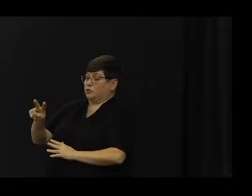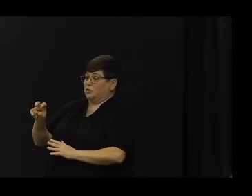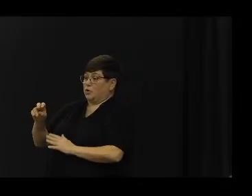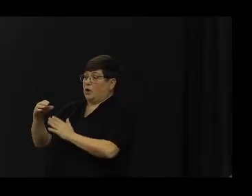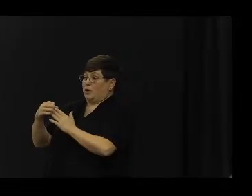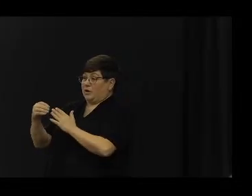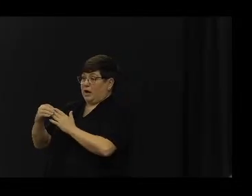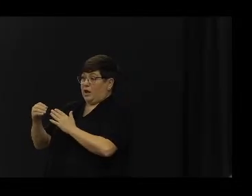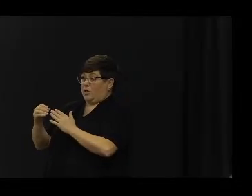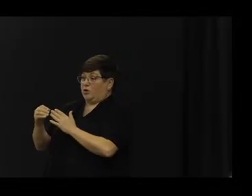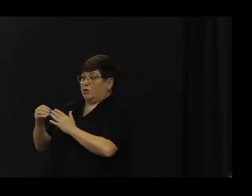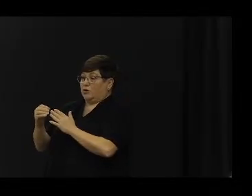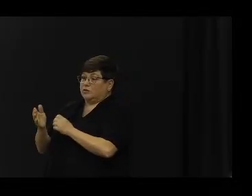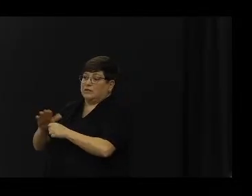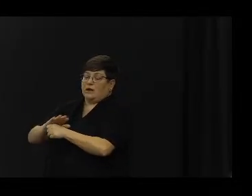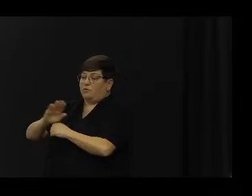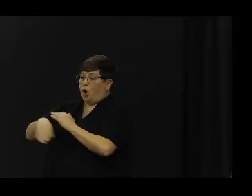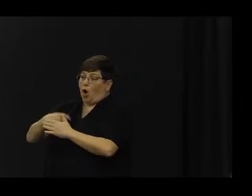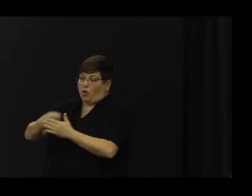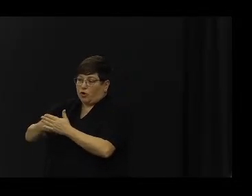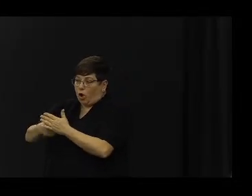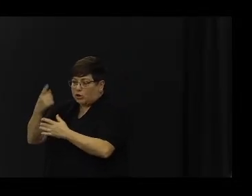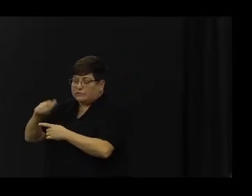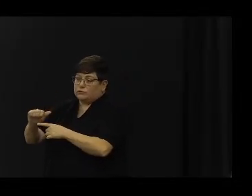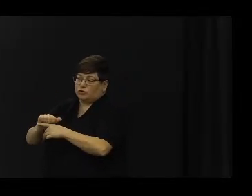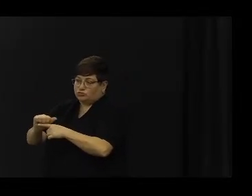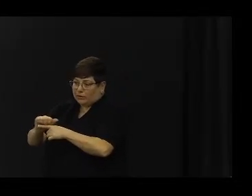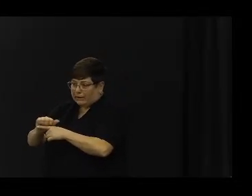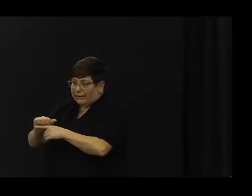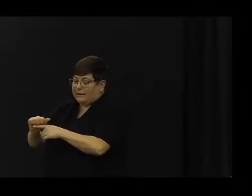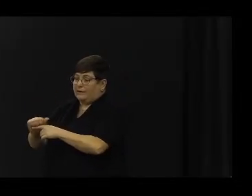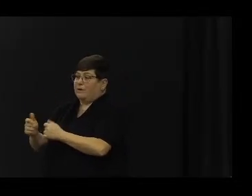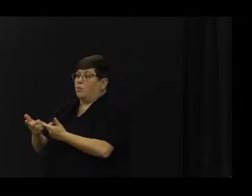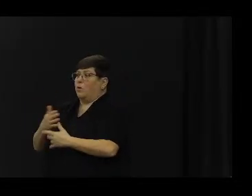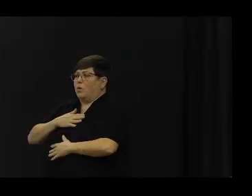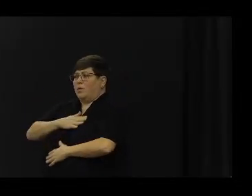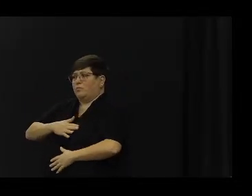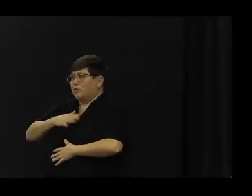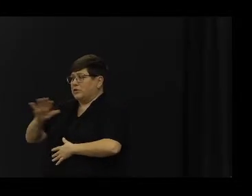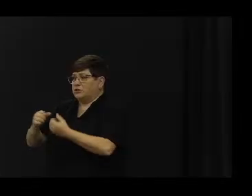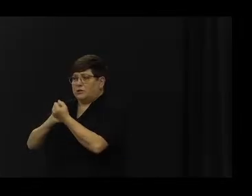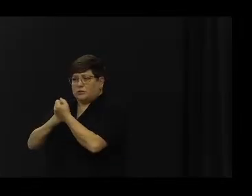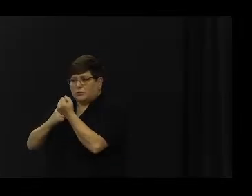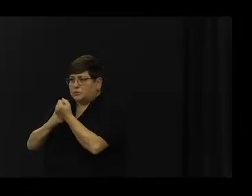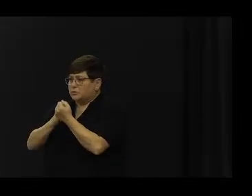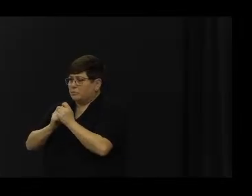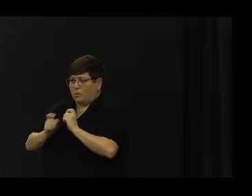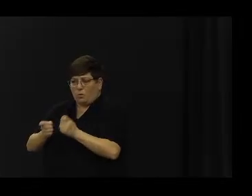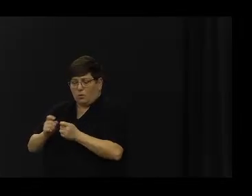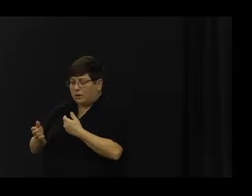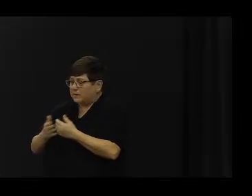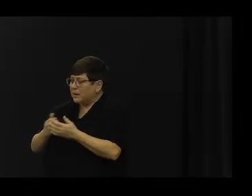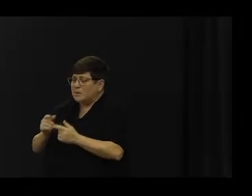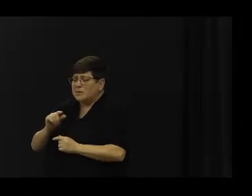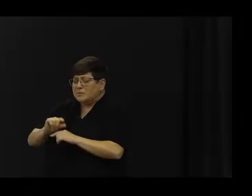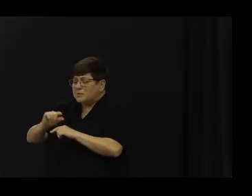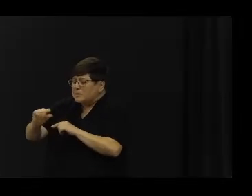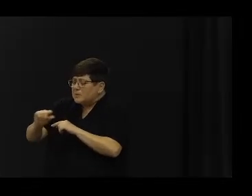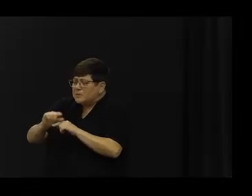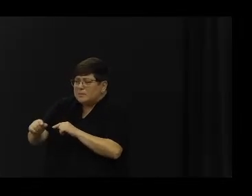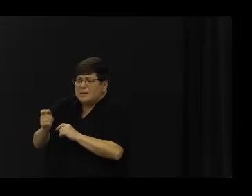$7,200 to cover the cost of our training. We would greatly appreciate your support, whether it be a small or